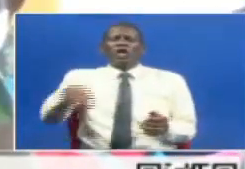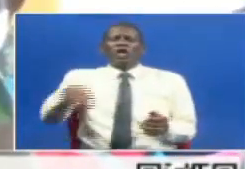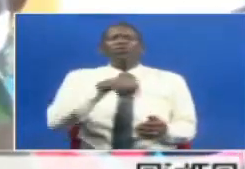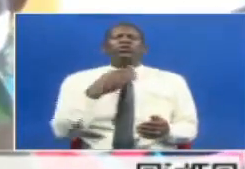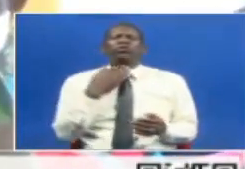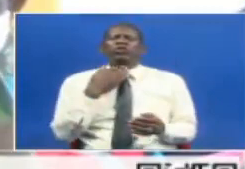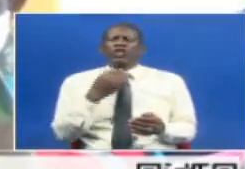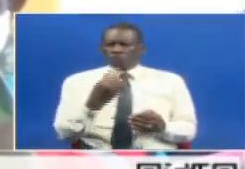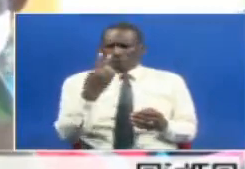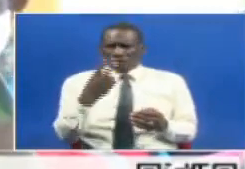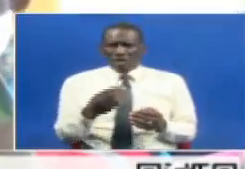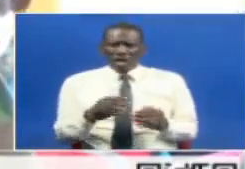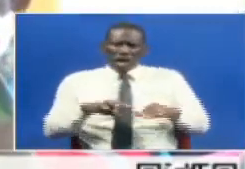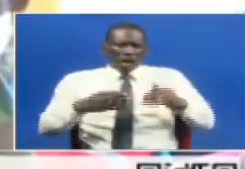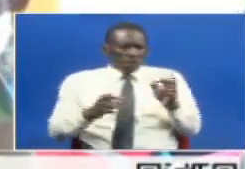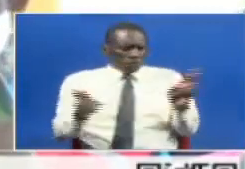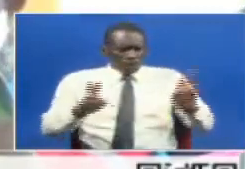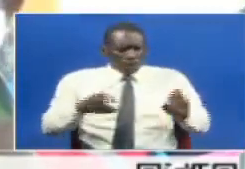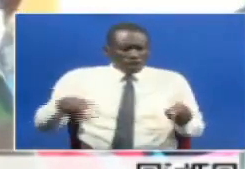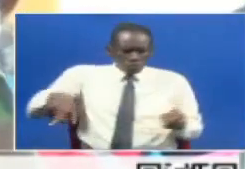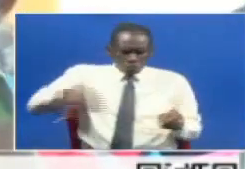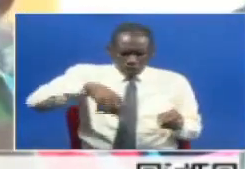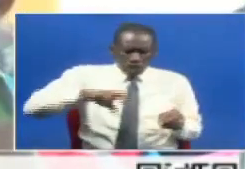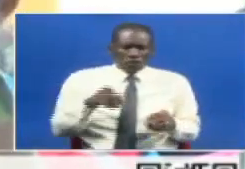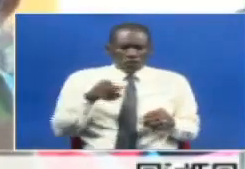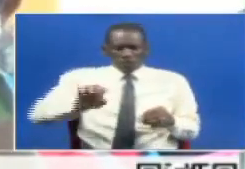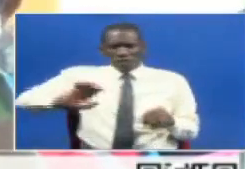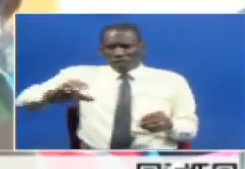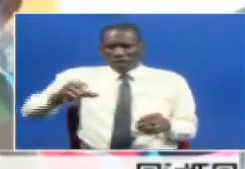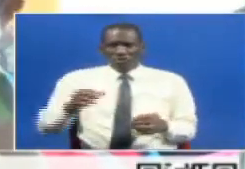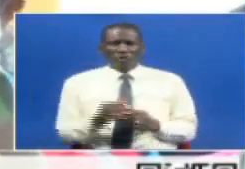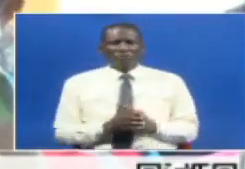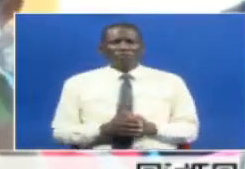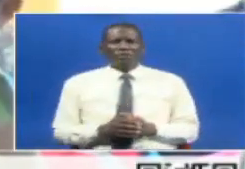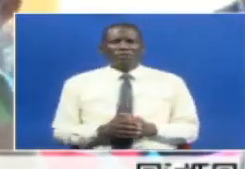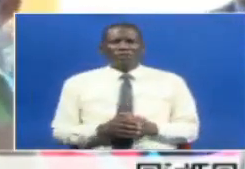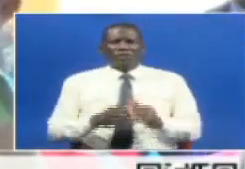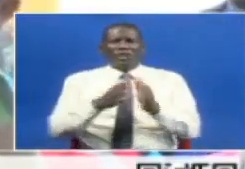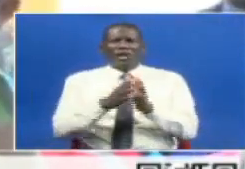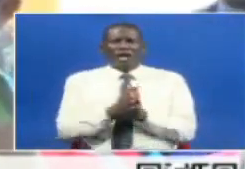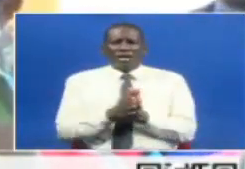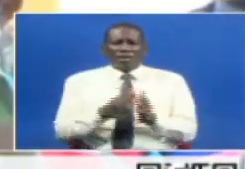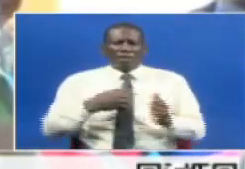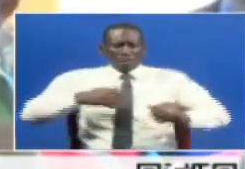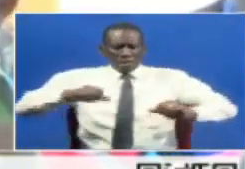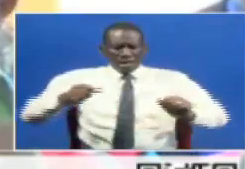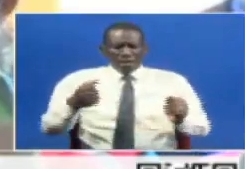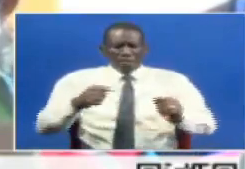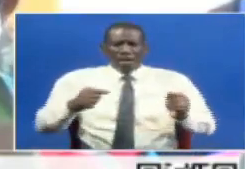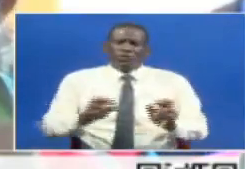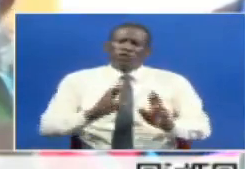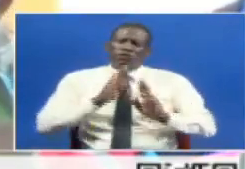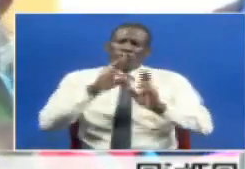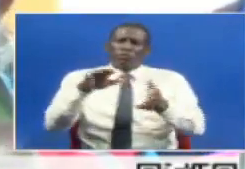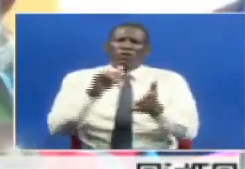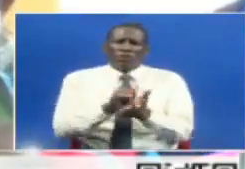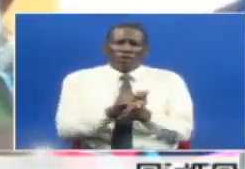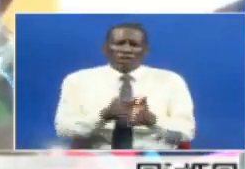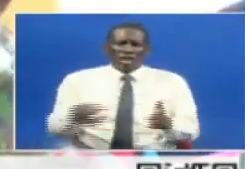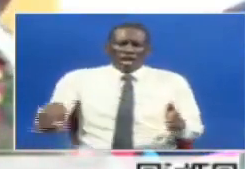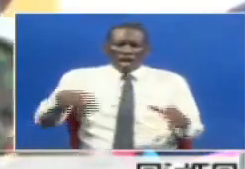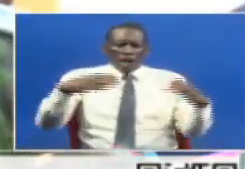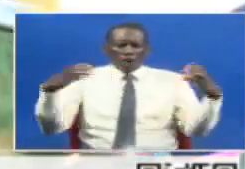of preparedness for this county, and I'm happy to report that our teams are